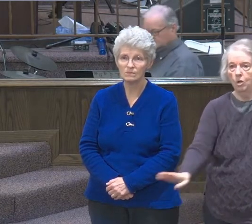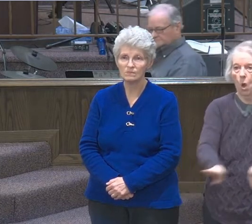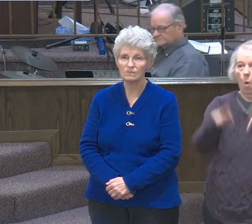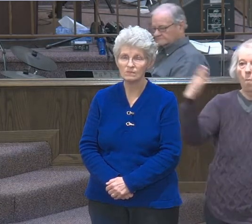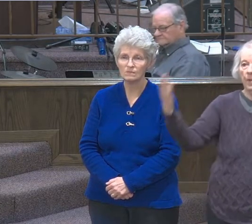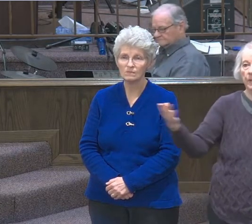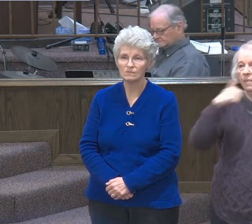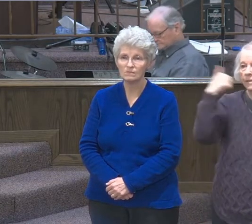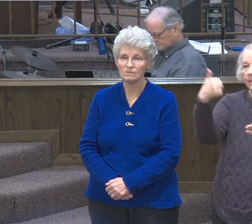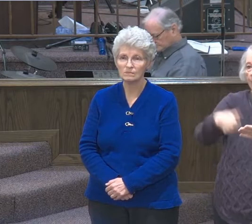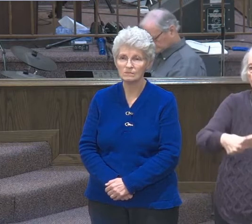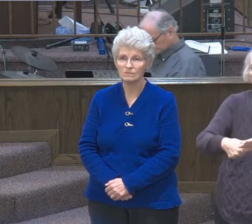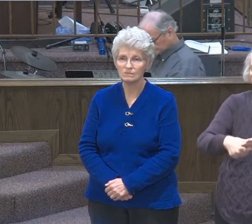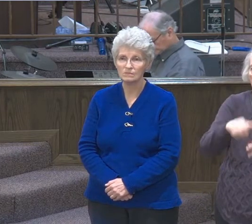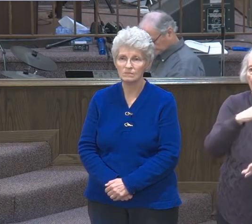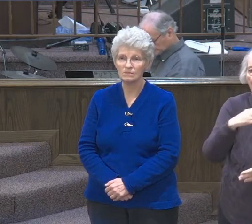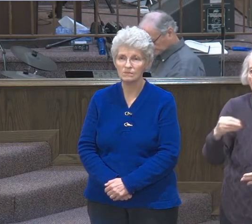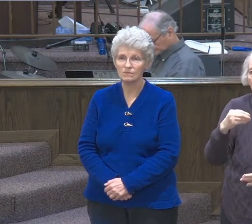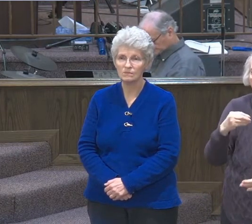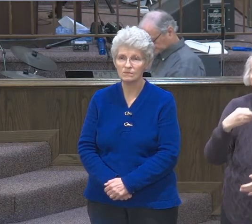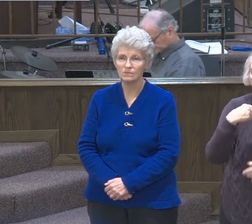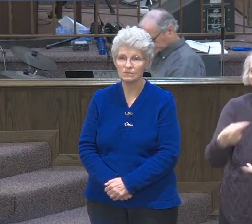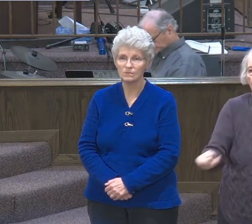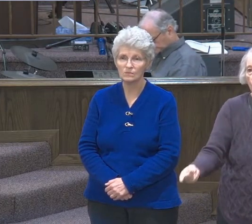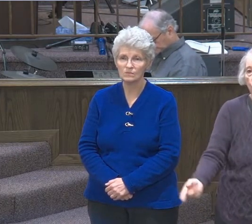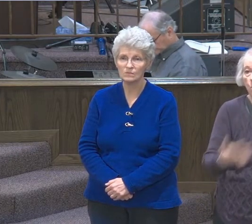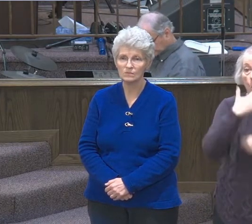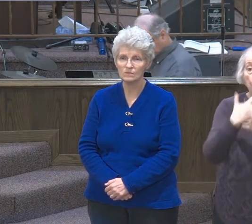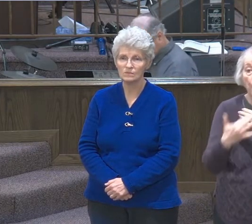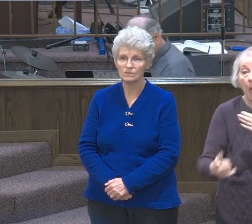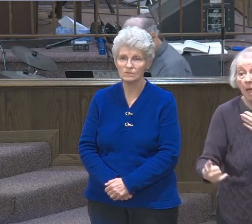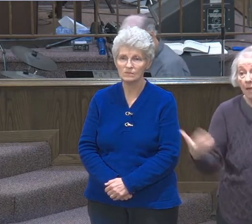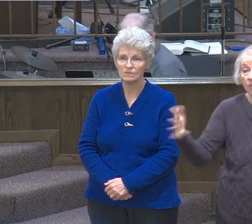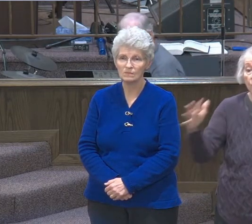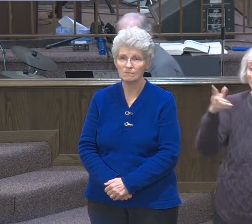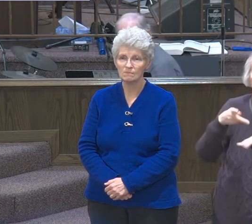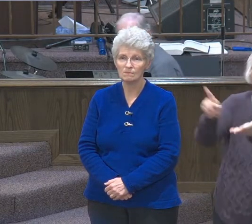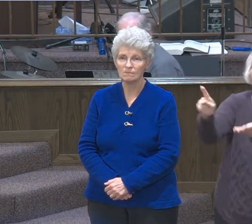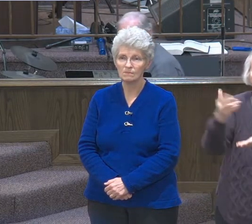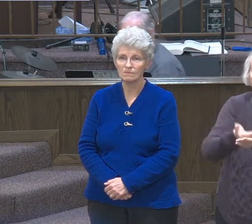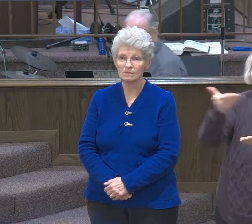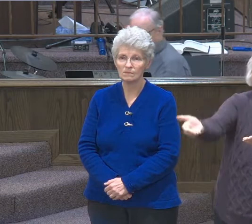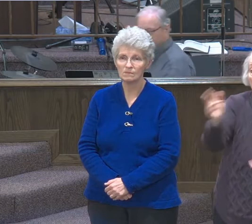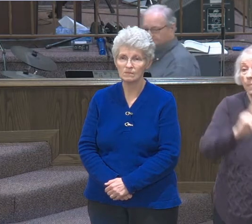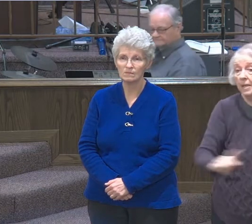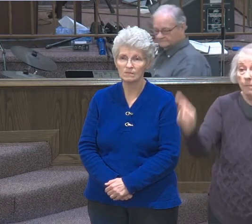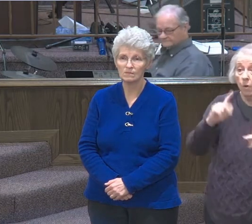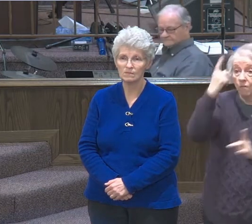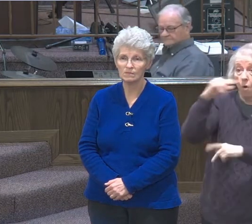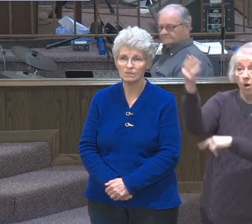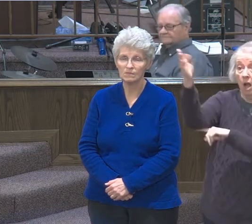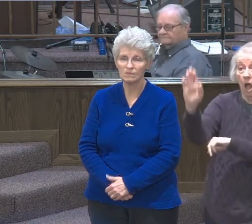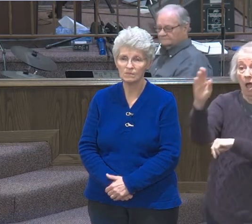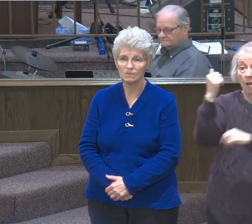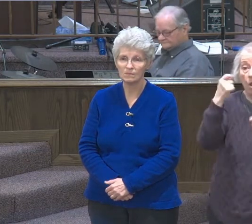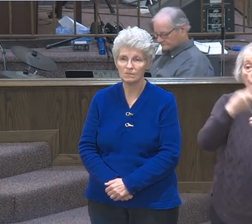your blood you ransomed people for God, for every tribe and language and people and nation, and